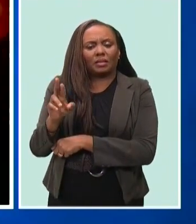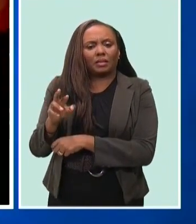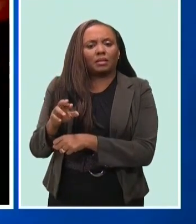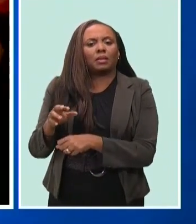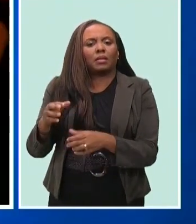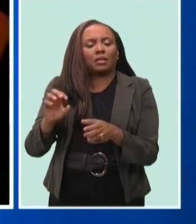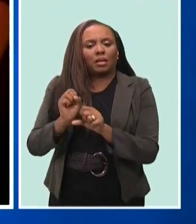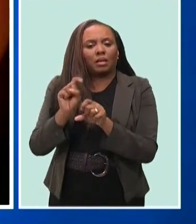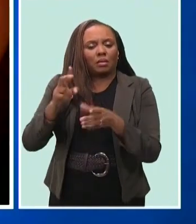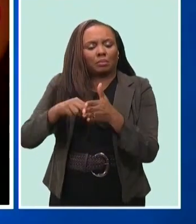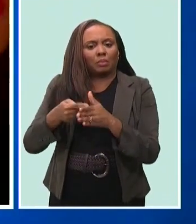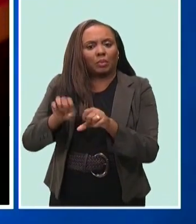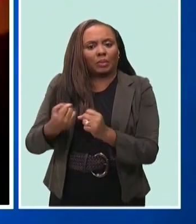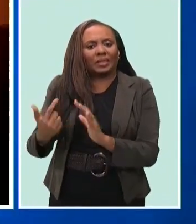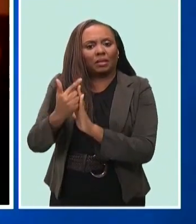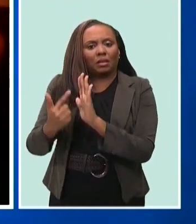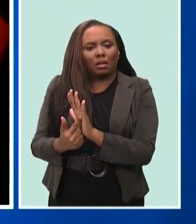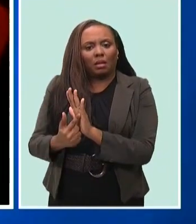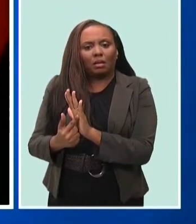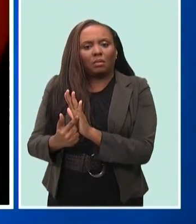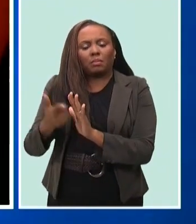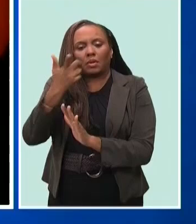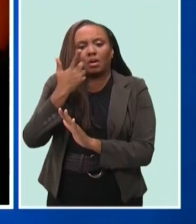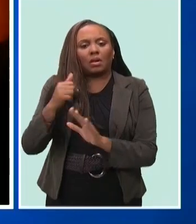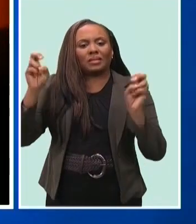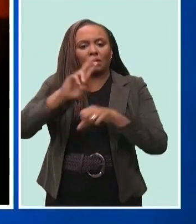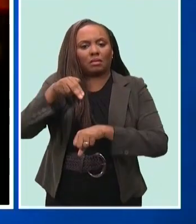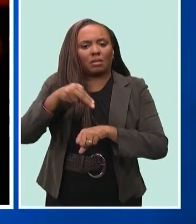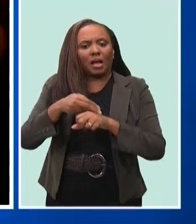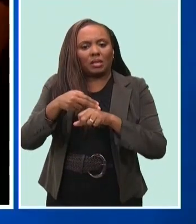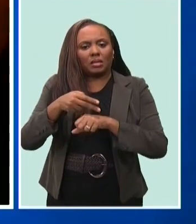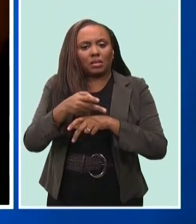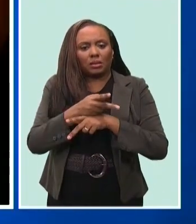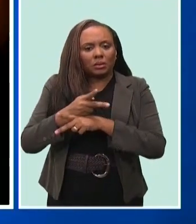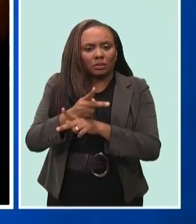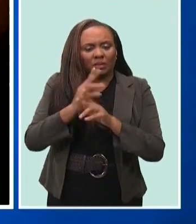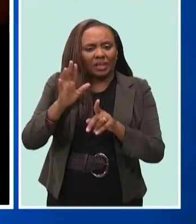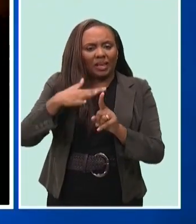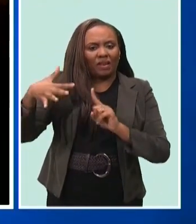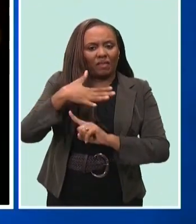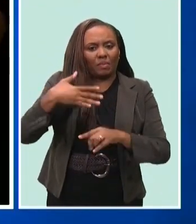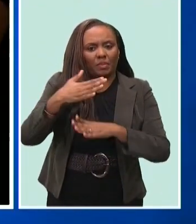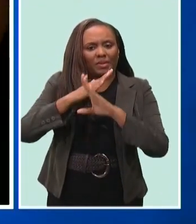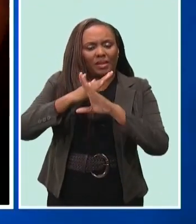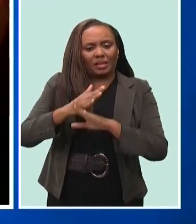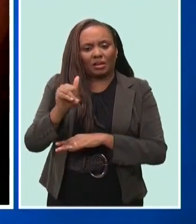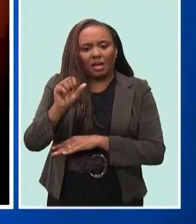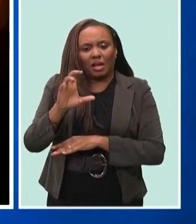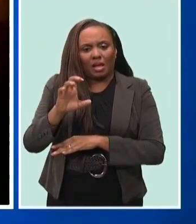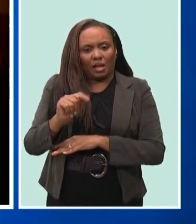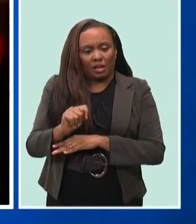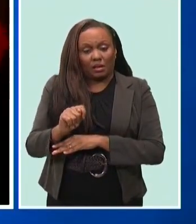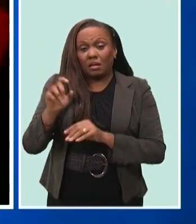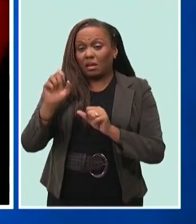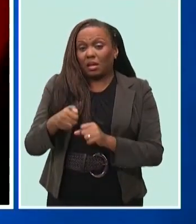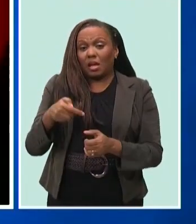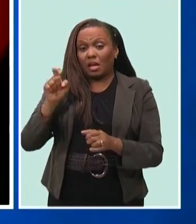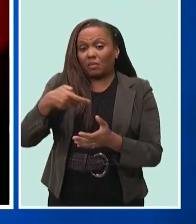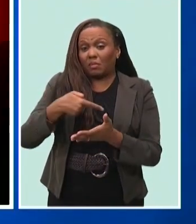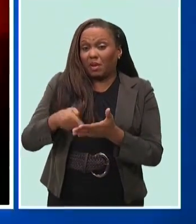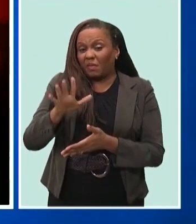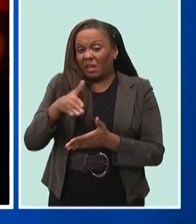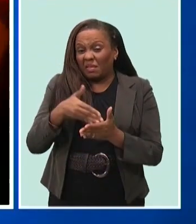under the National Conservation and Environment Protection Act, and the penalty for that could be a fine of up to